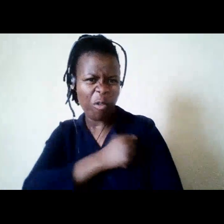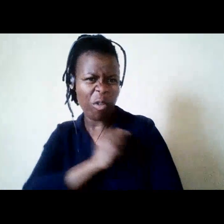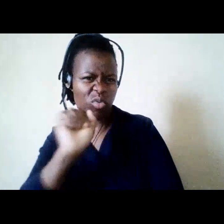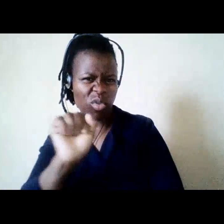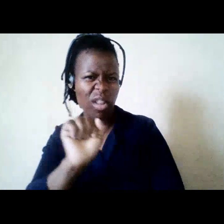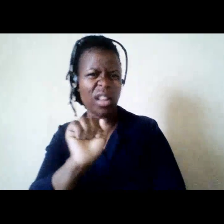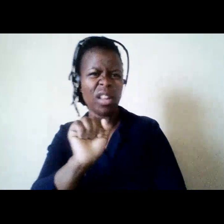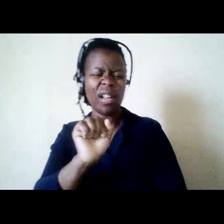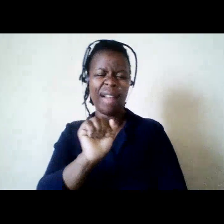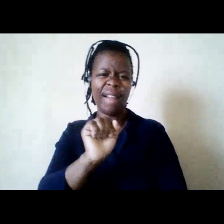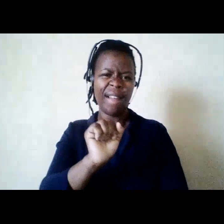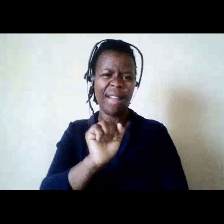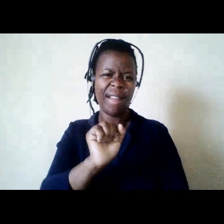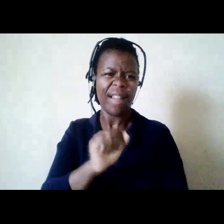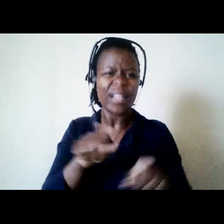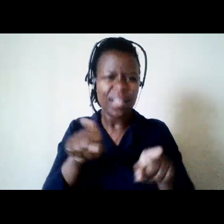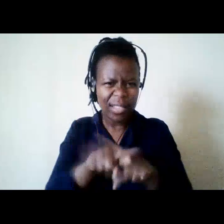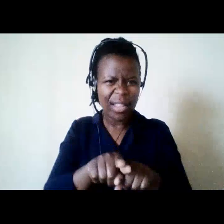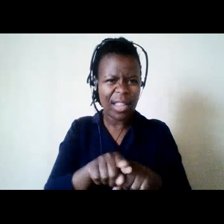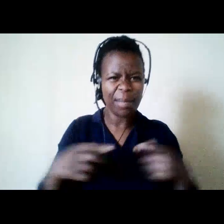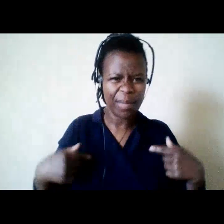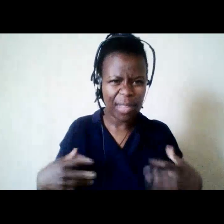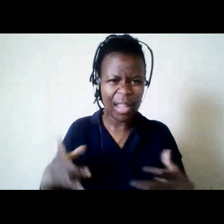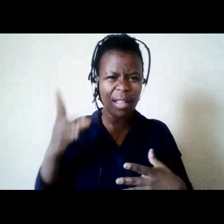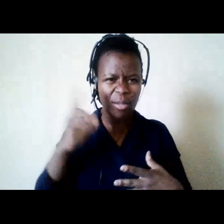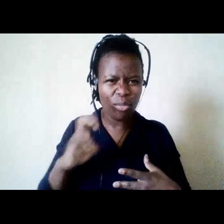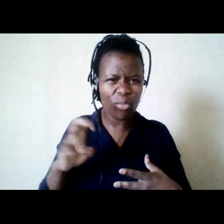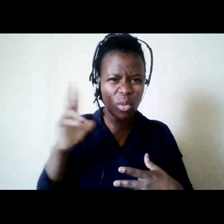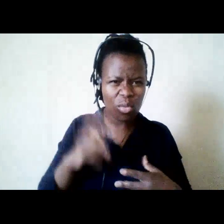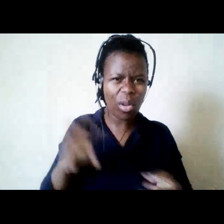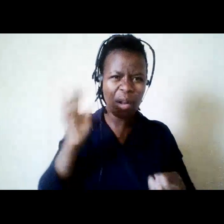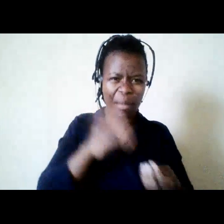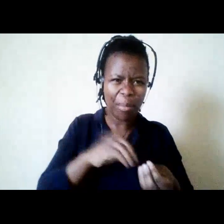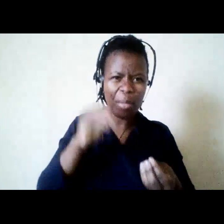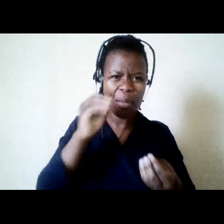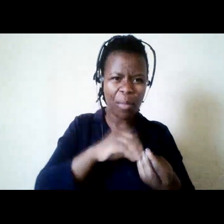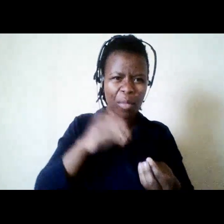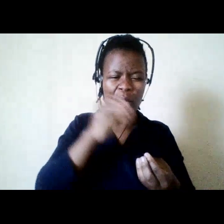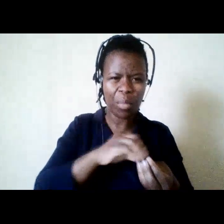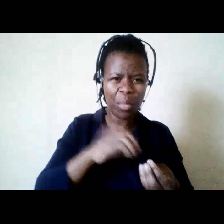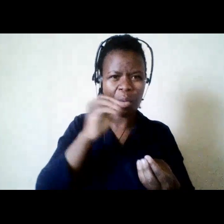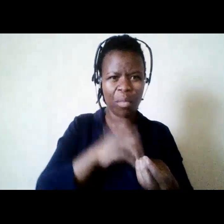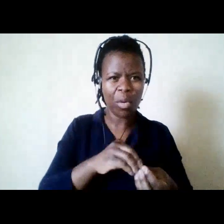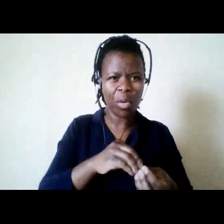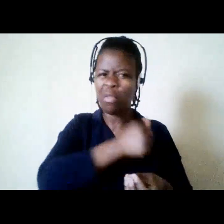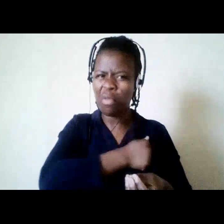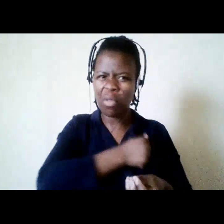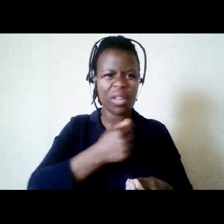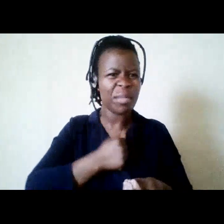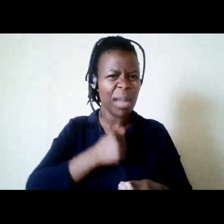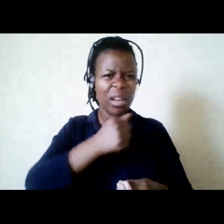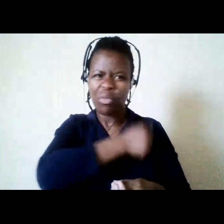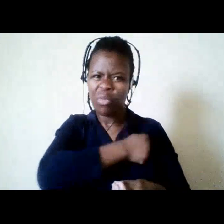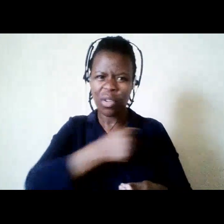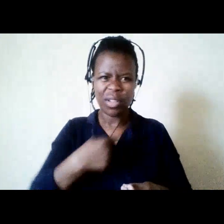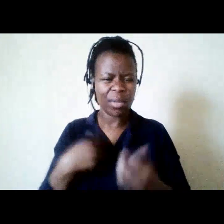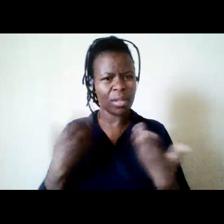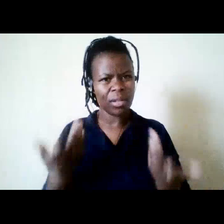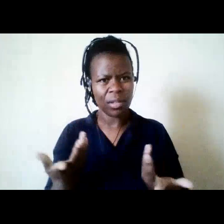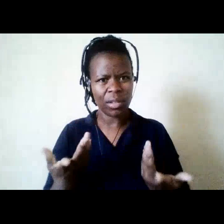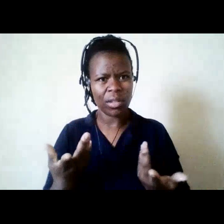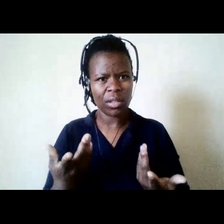And when you start hearing that over and over again, you start thinking, maybe it's actually my fault. That's when the oppression starts.